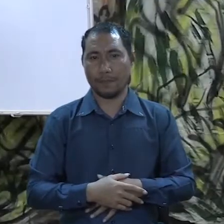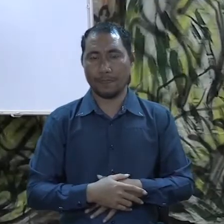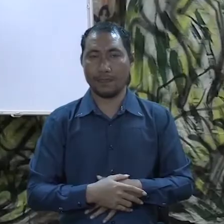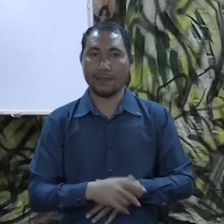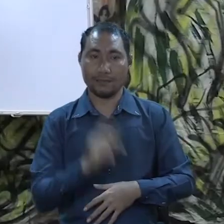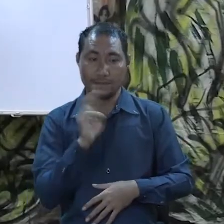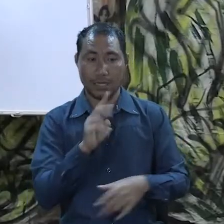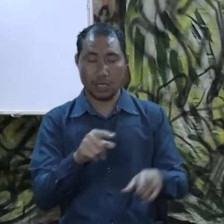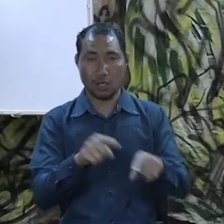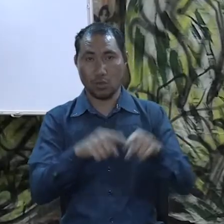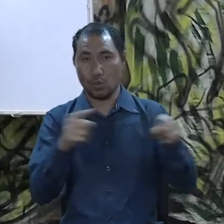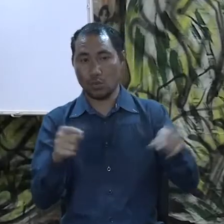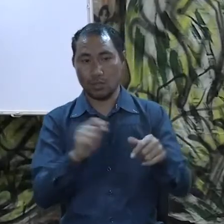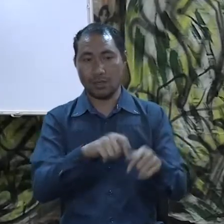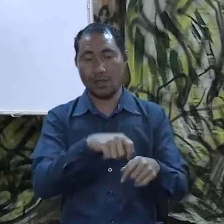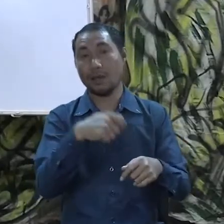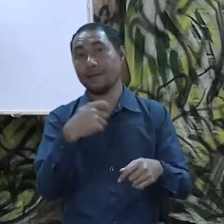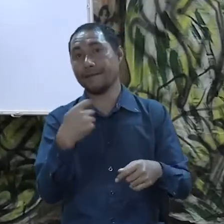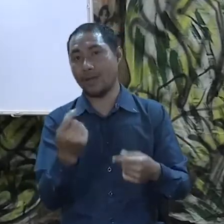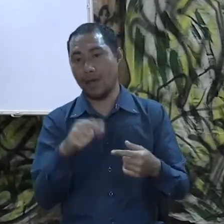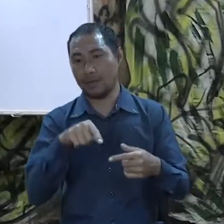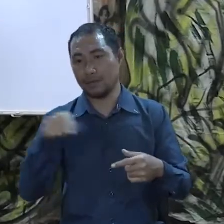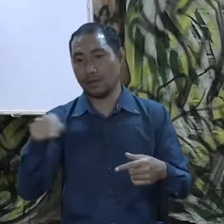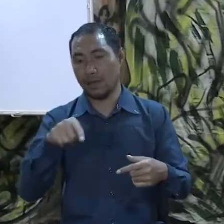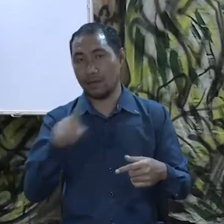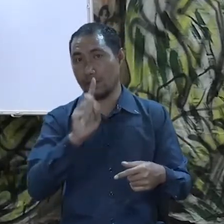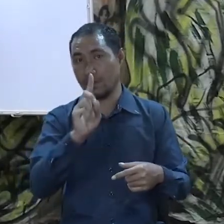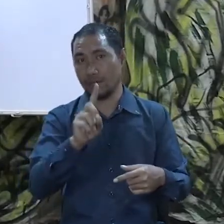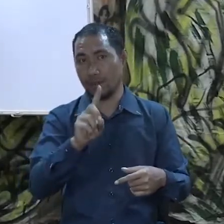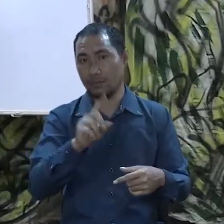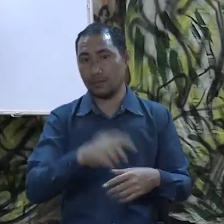go. It is also quite heavy